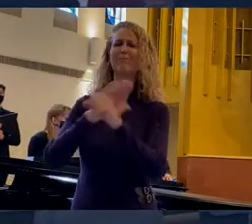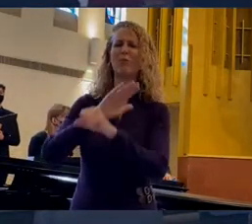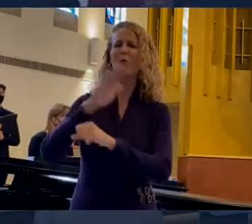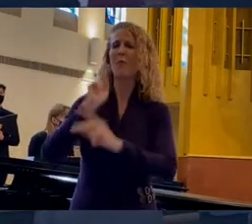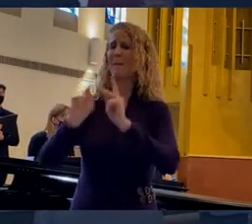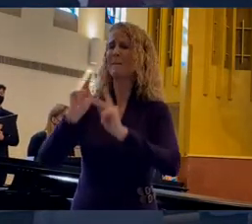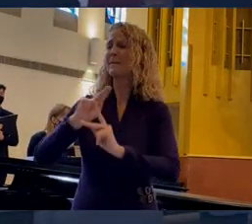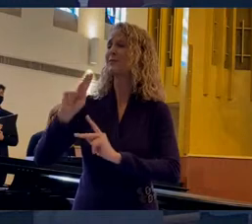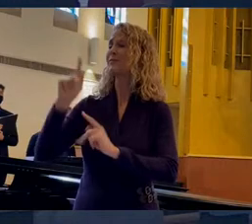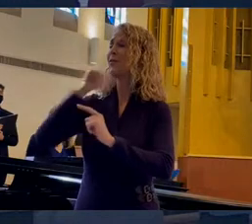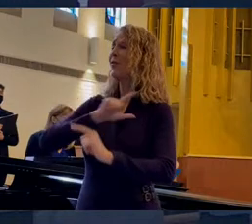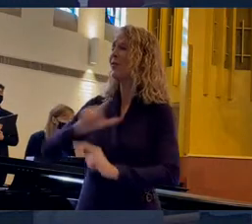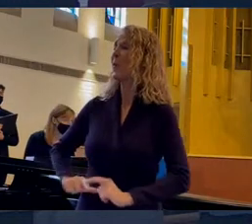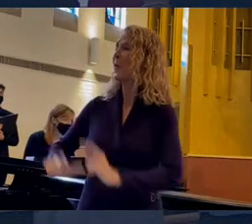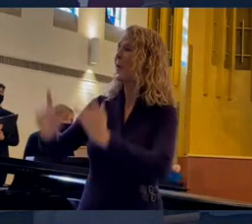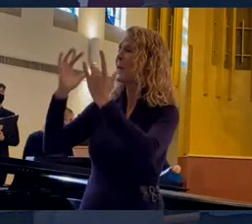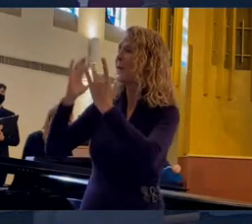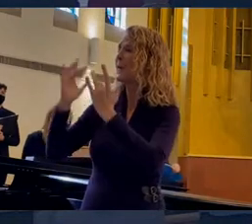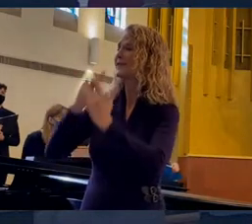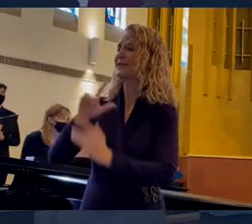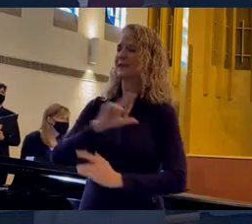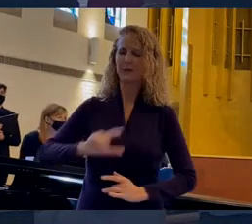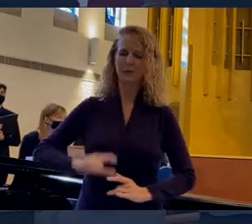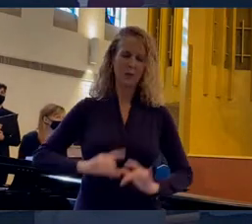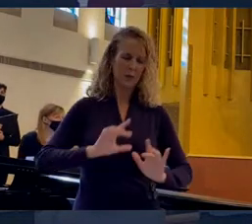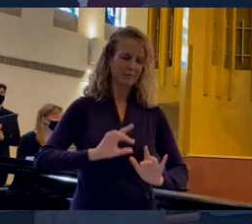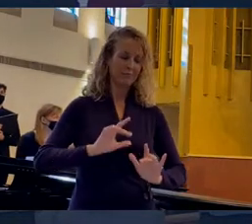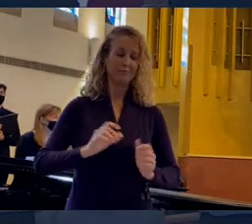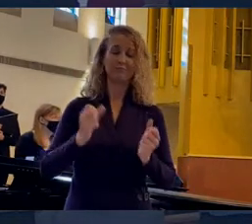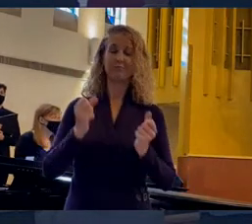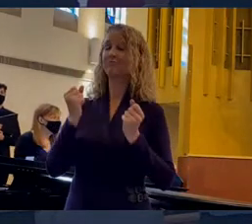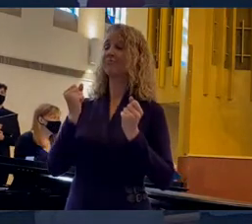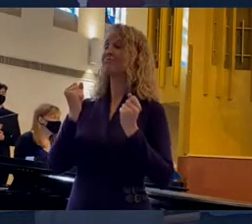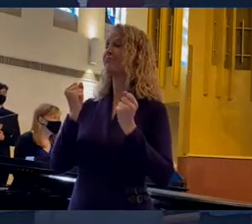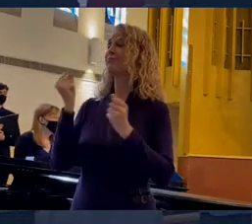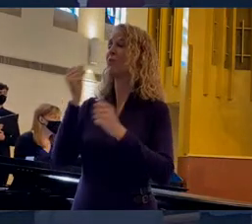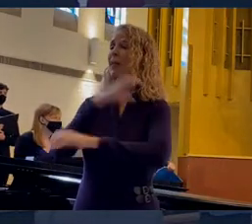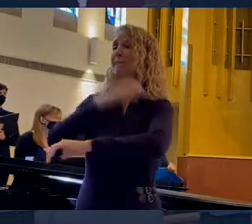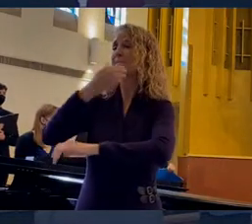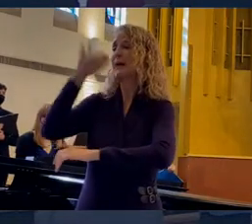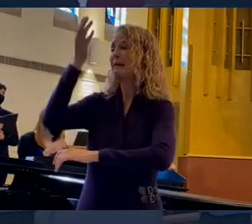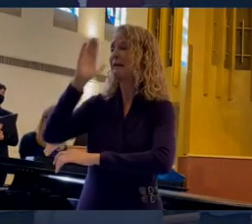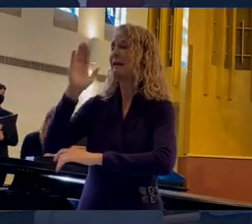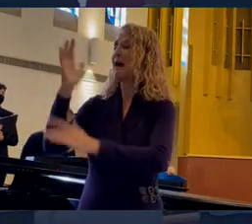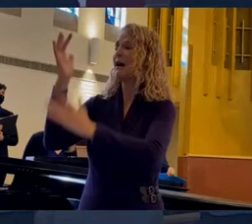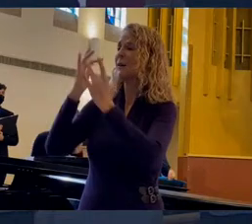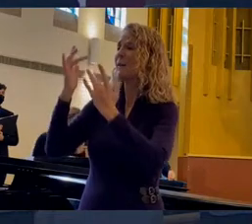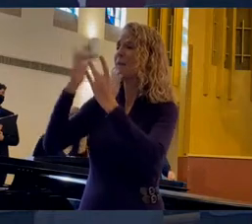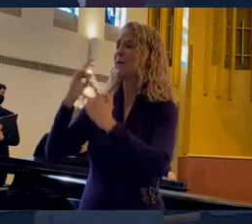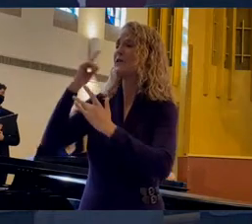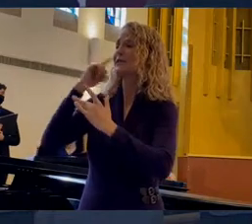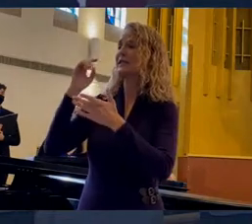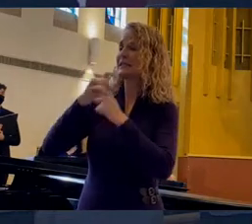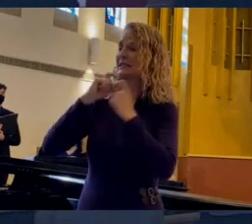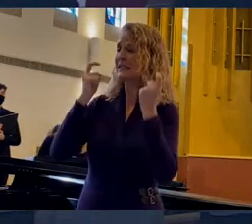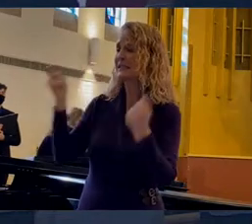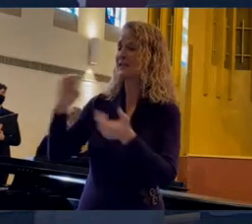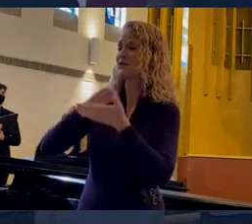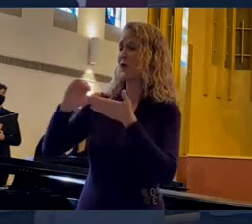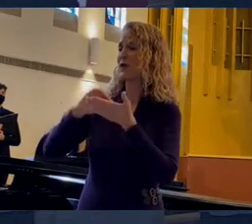people. Lord, have mercy. May Almighty God have mercy on us, forgive us our sins, and bring us to everlasting life.